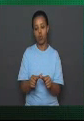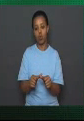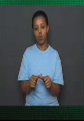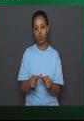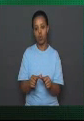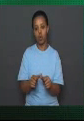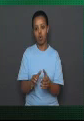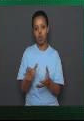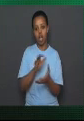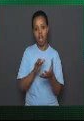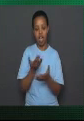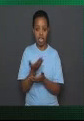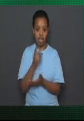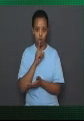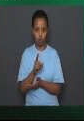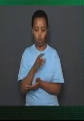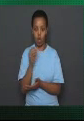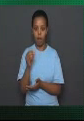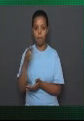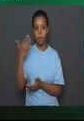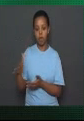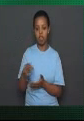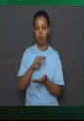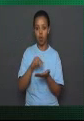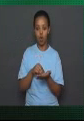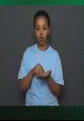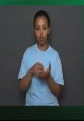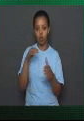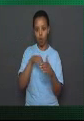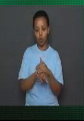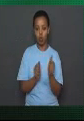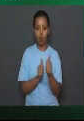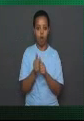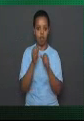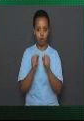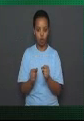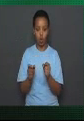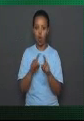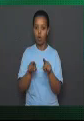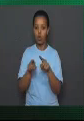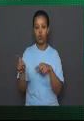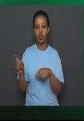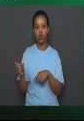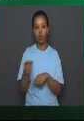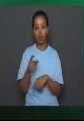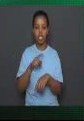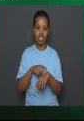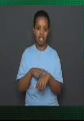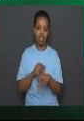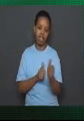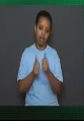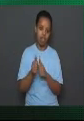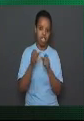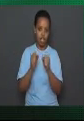allows the pigment molecules to pass through it at different times based on